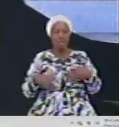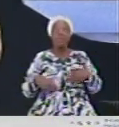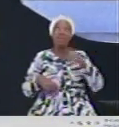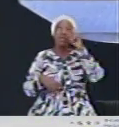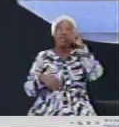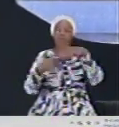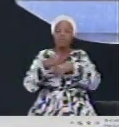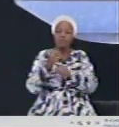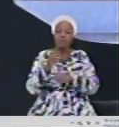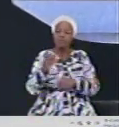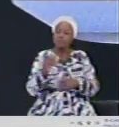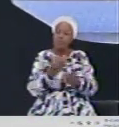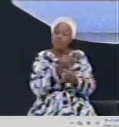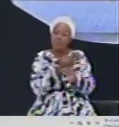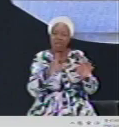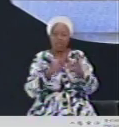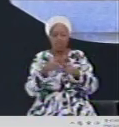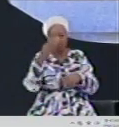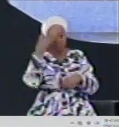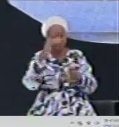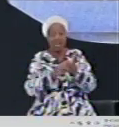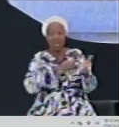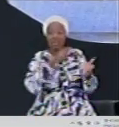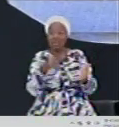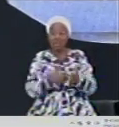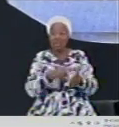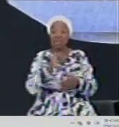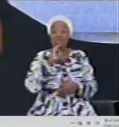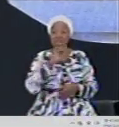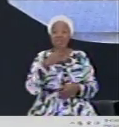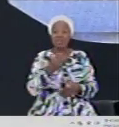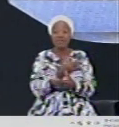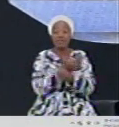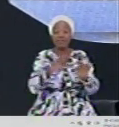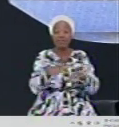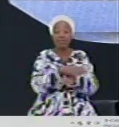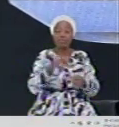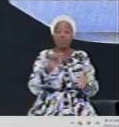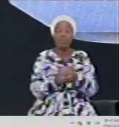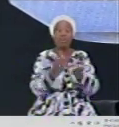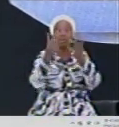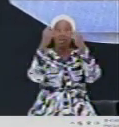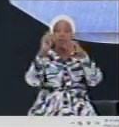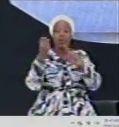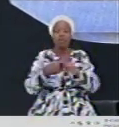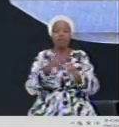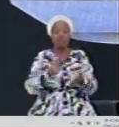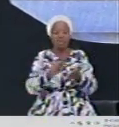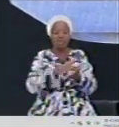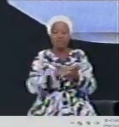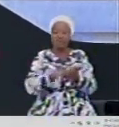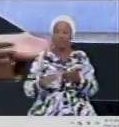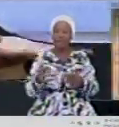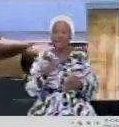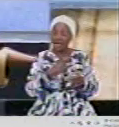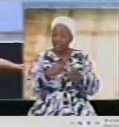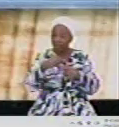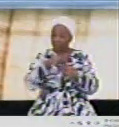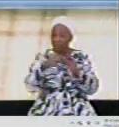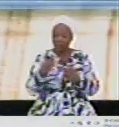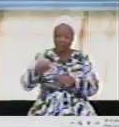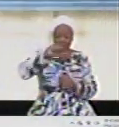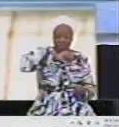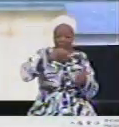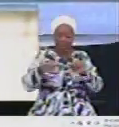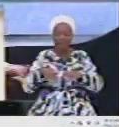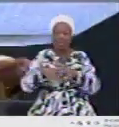so free, and you know that this is the freedom that comes with sanctification. And when you are baptized in the